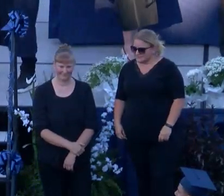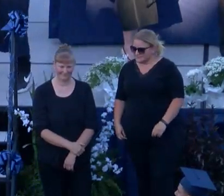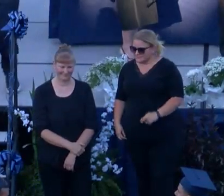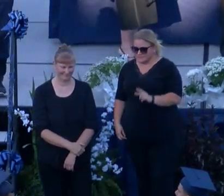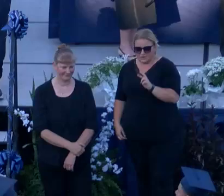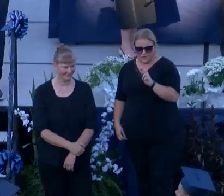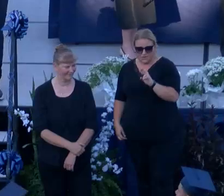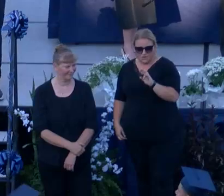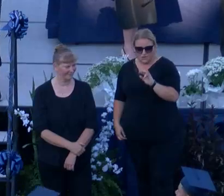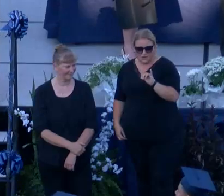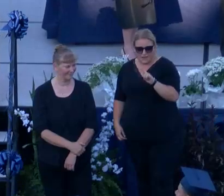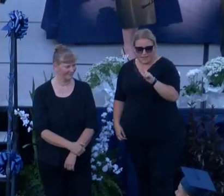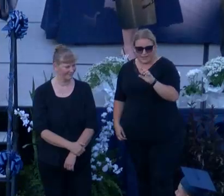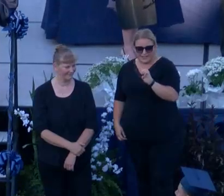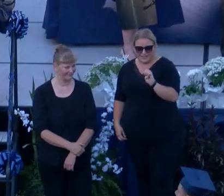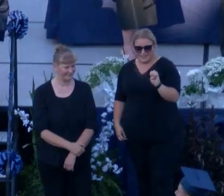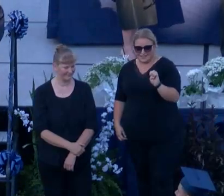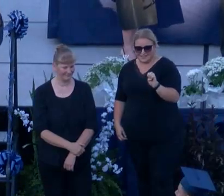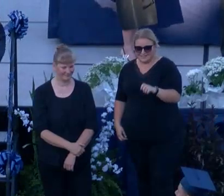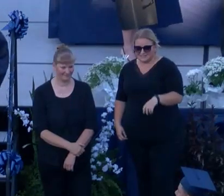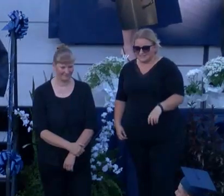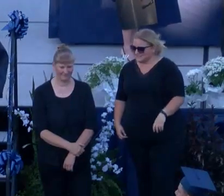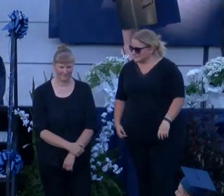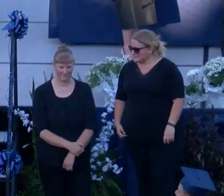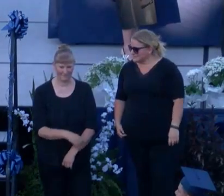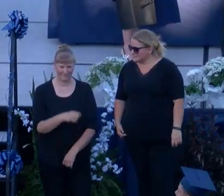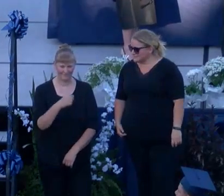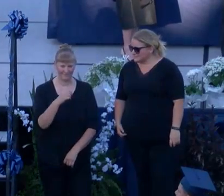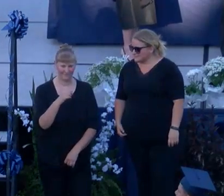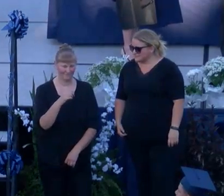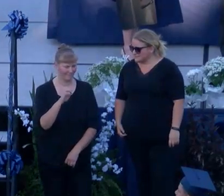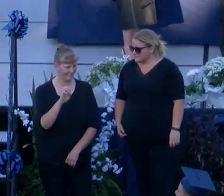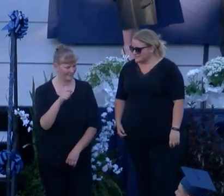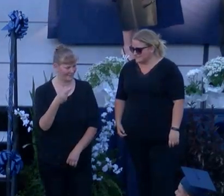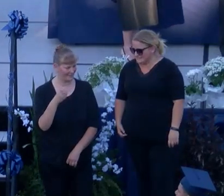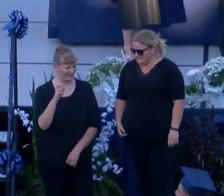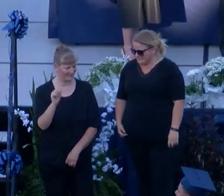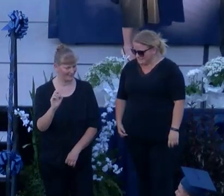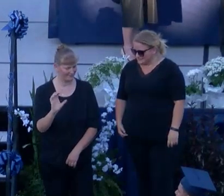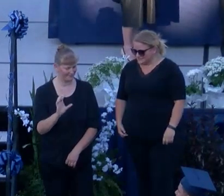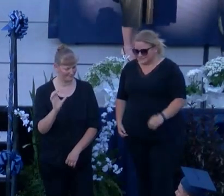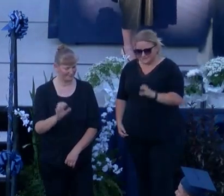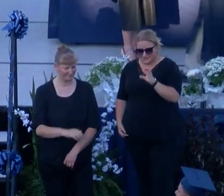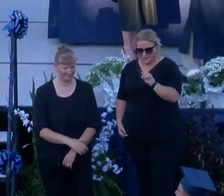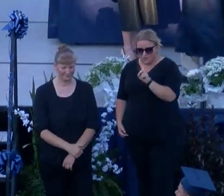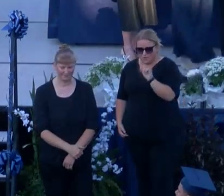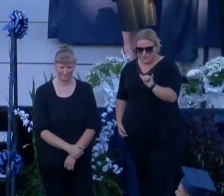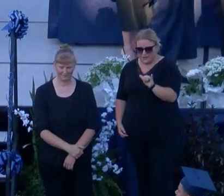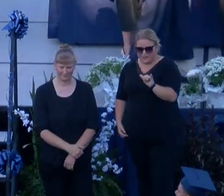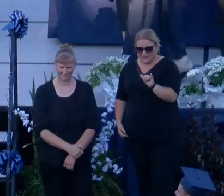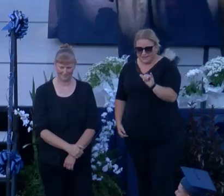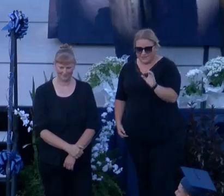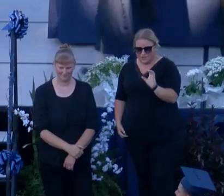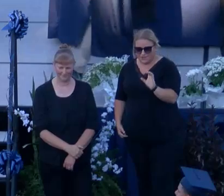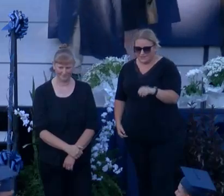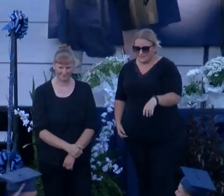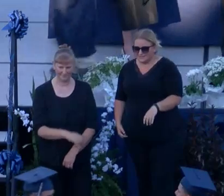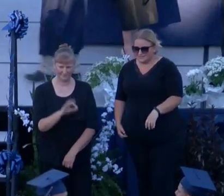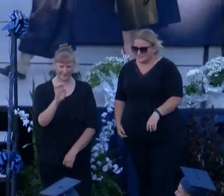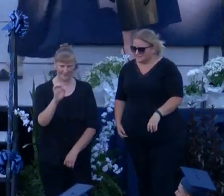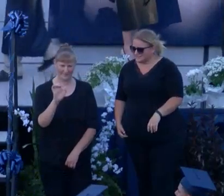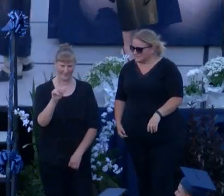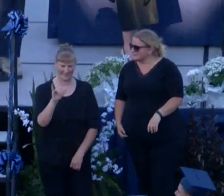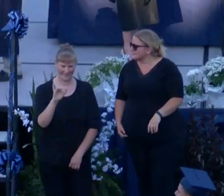Ryan Dandrick. Caden Saul. Cody Cook. Felix